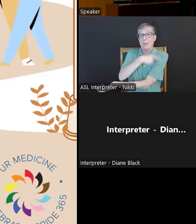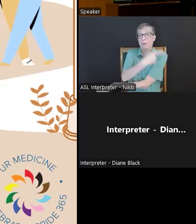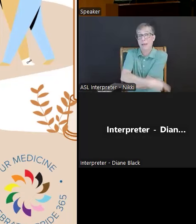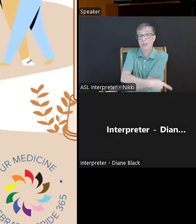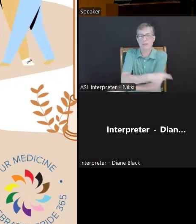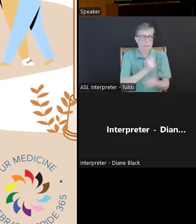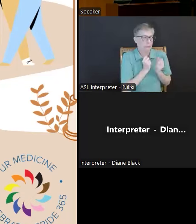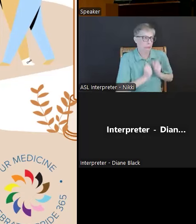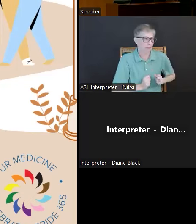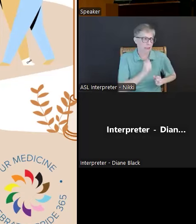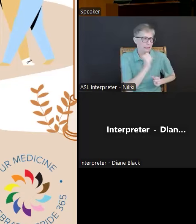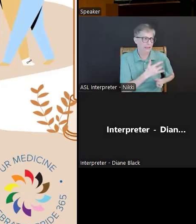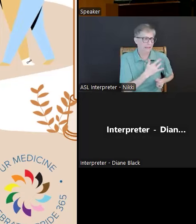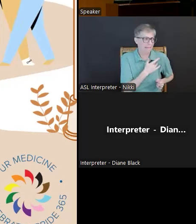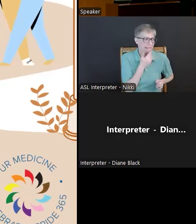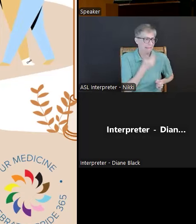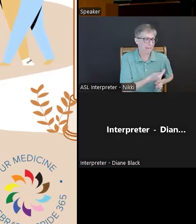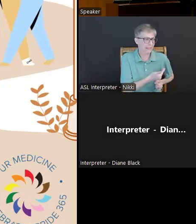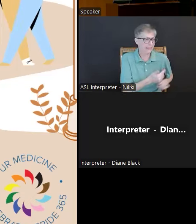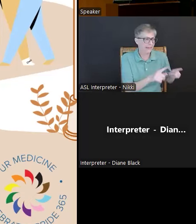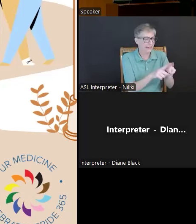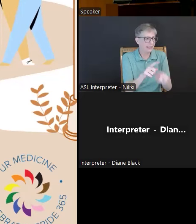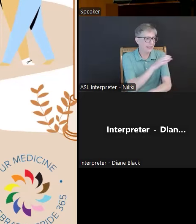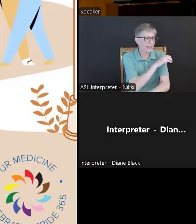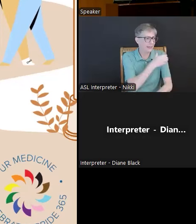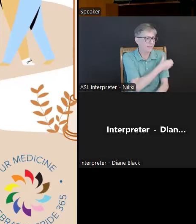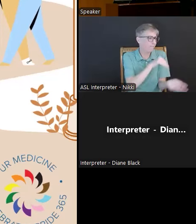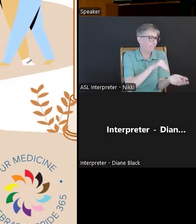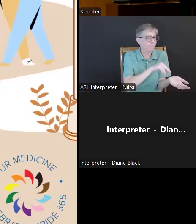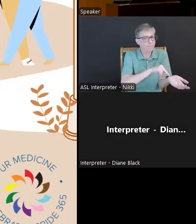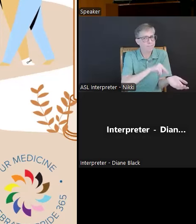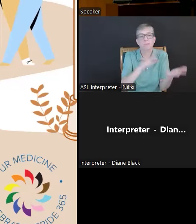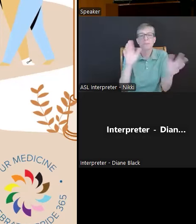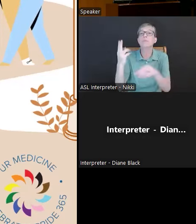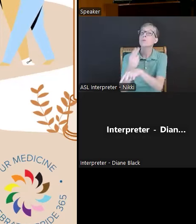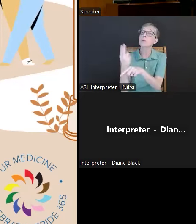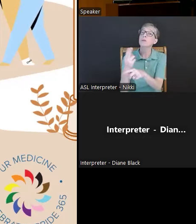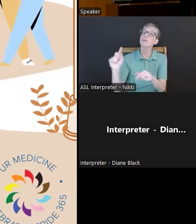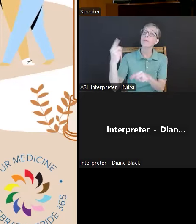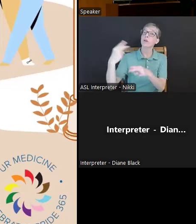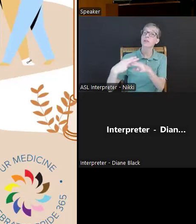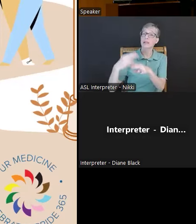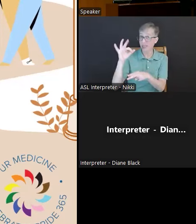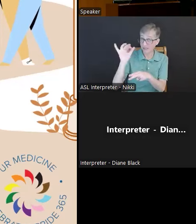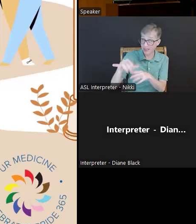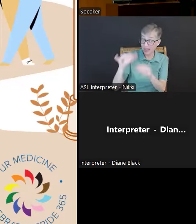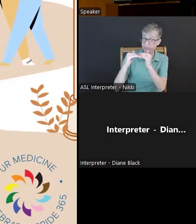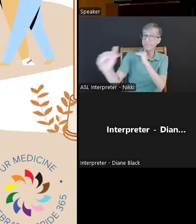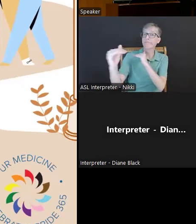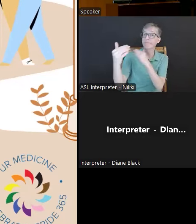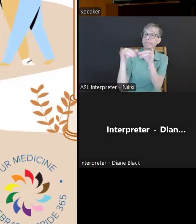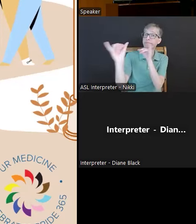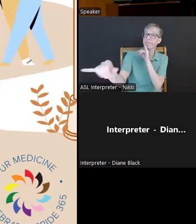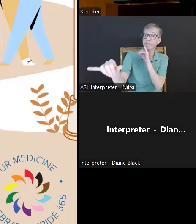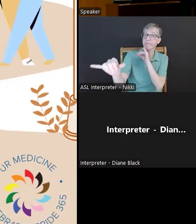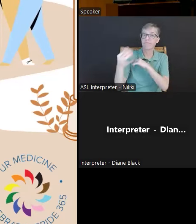clinician. Just use their first name if that's static, and it's not all, I hear you. But for some people